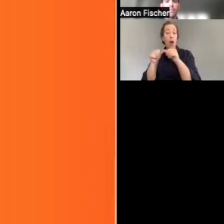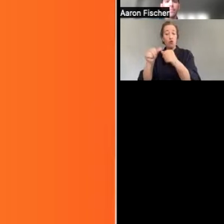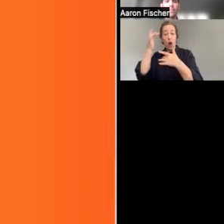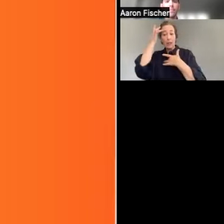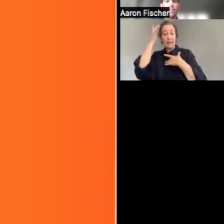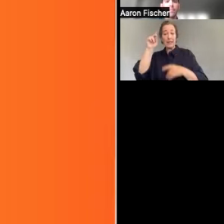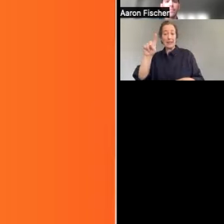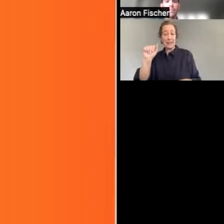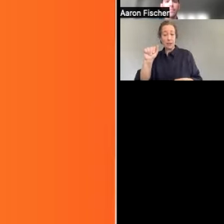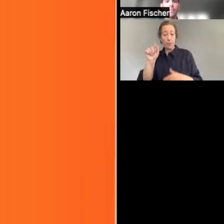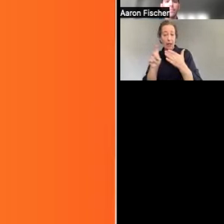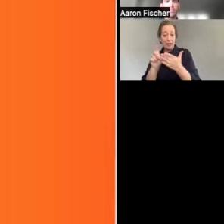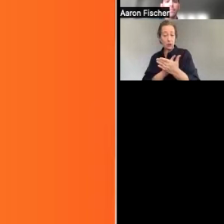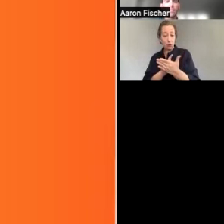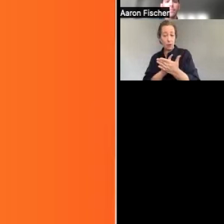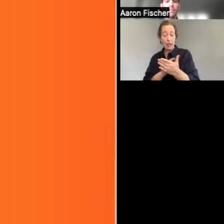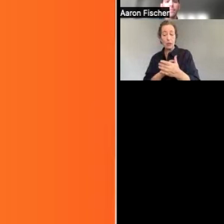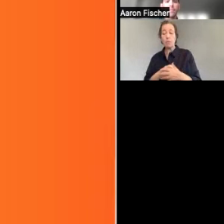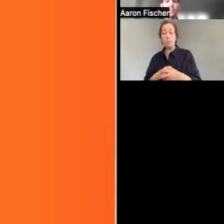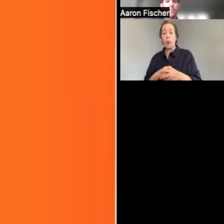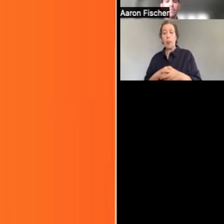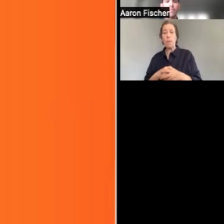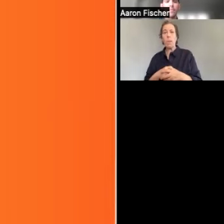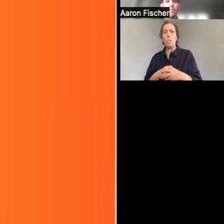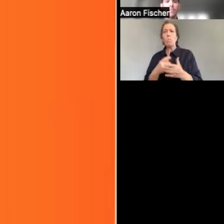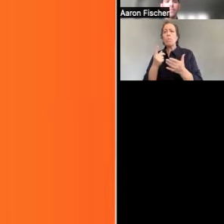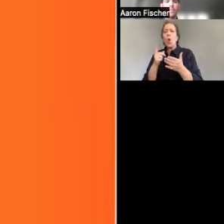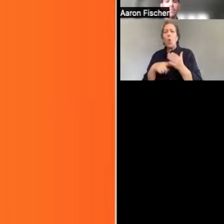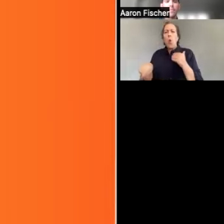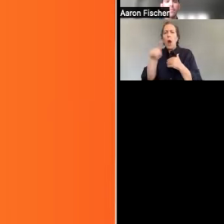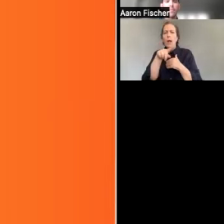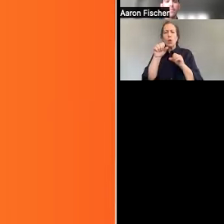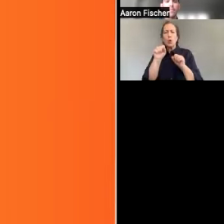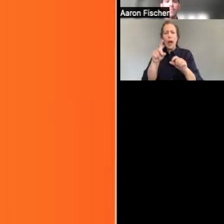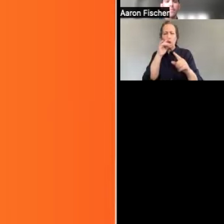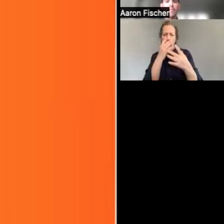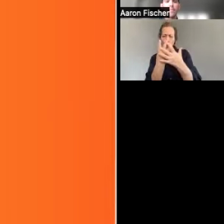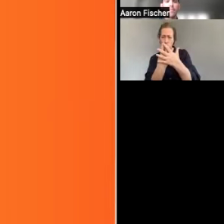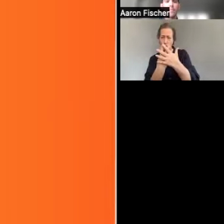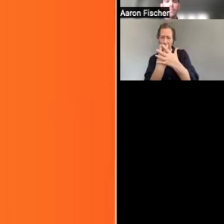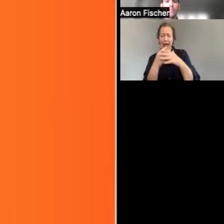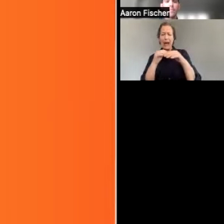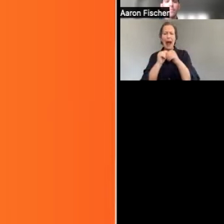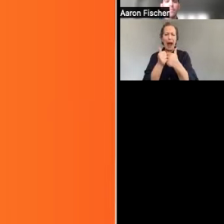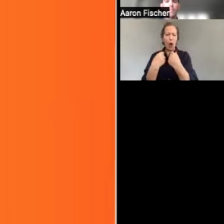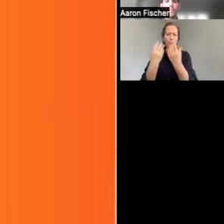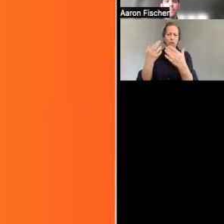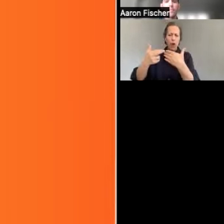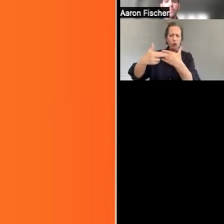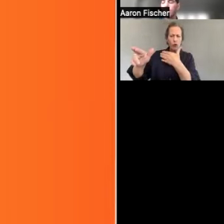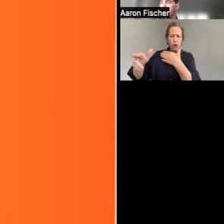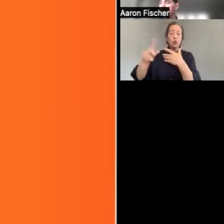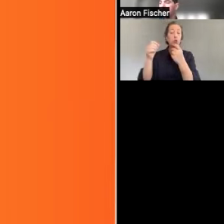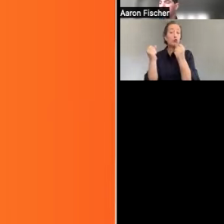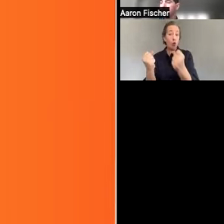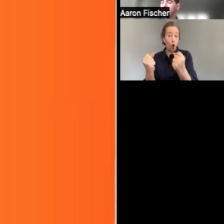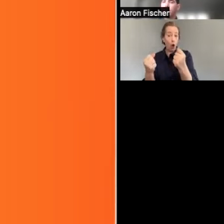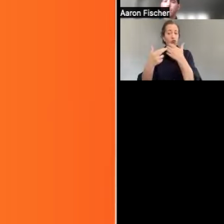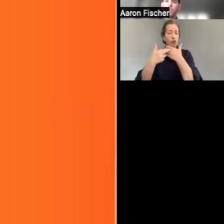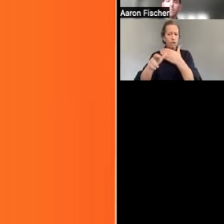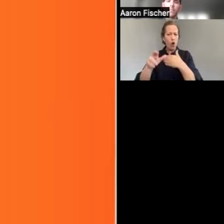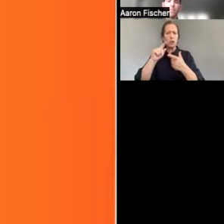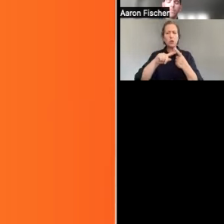disability discrimination, what health center staff can do to screen for and provide strong referrals to your legal partners